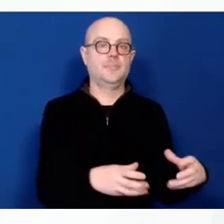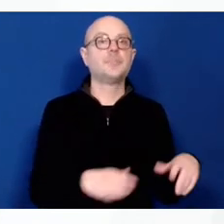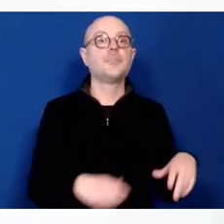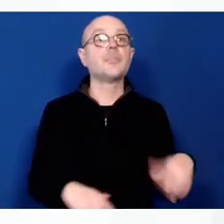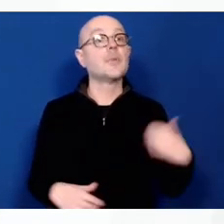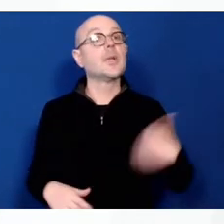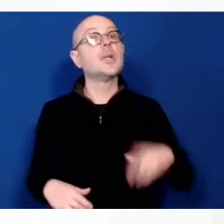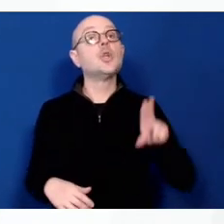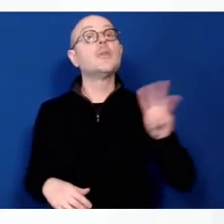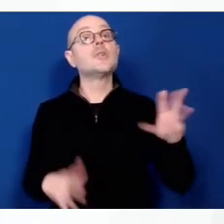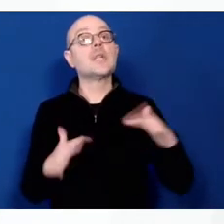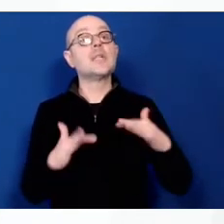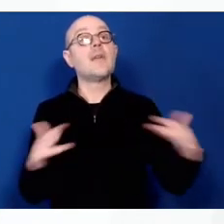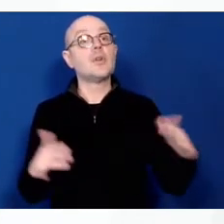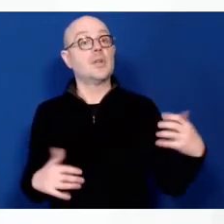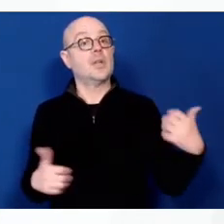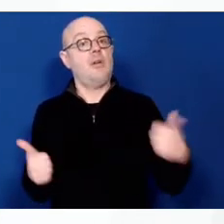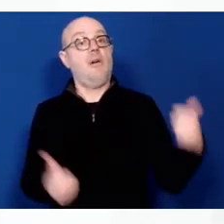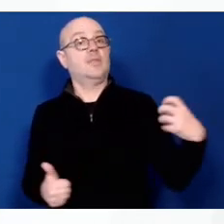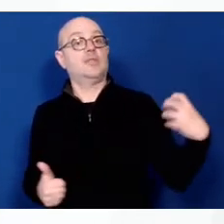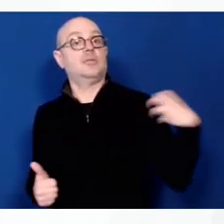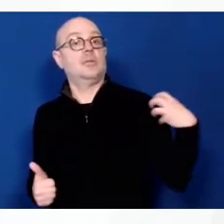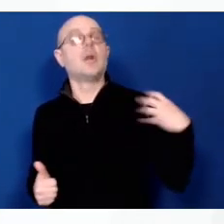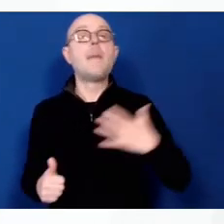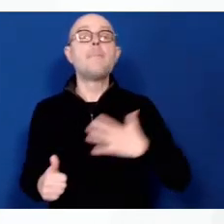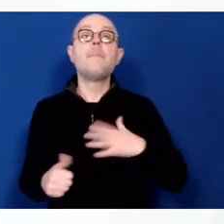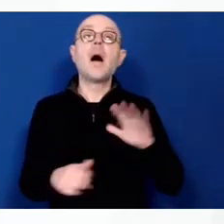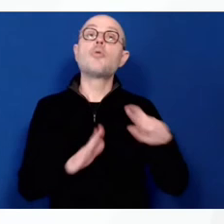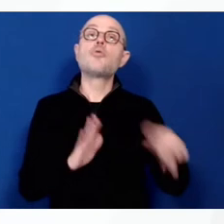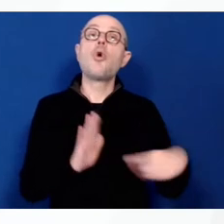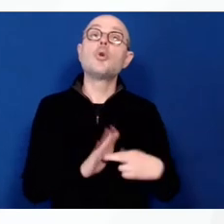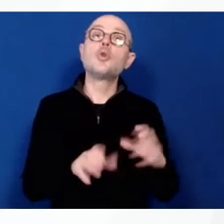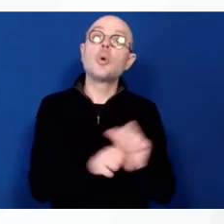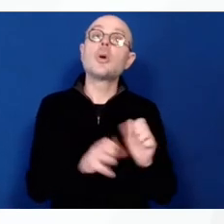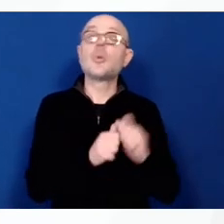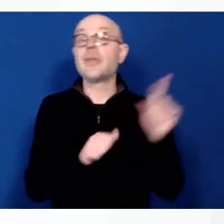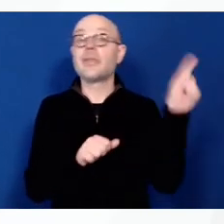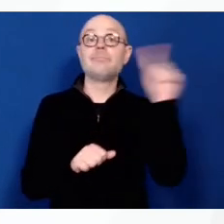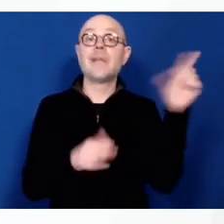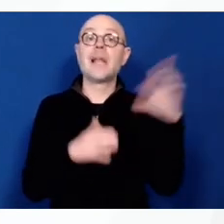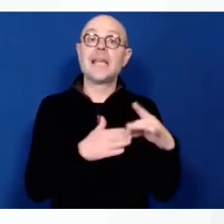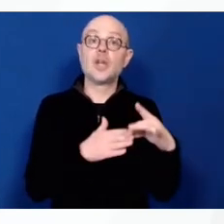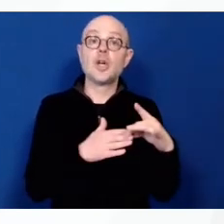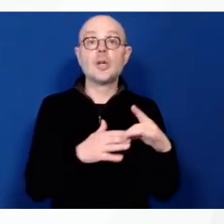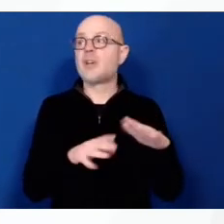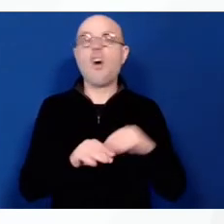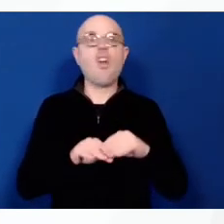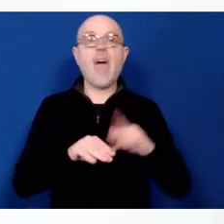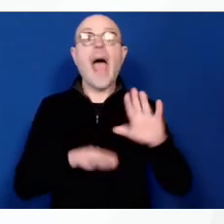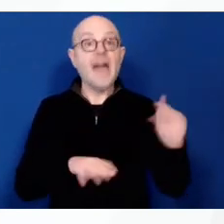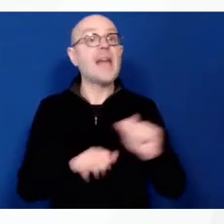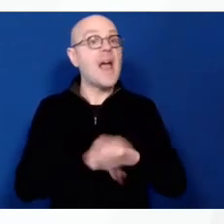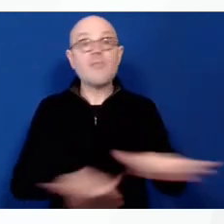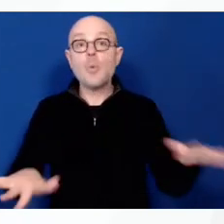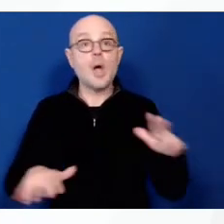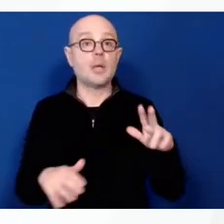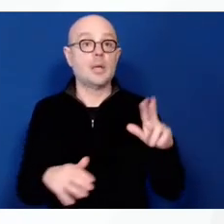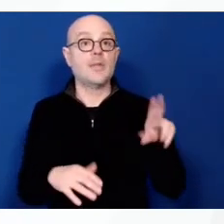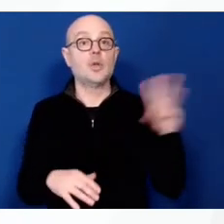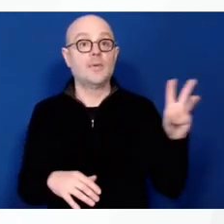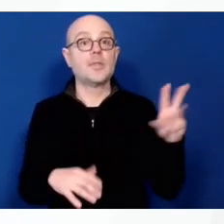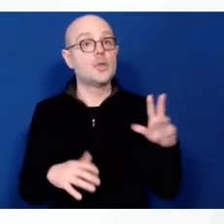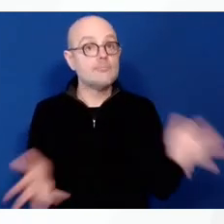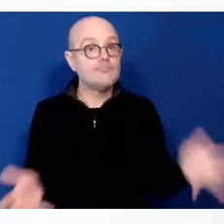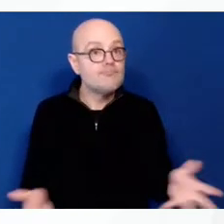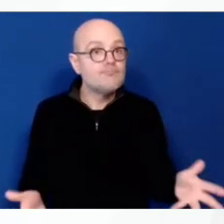Officer, my role is to work with leadership and others across the university to ensure and facilitate an